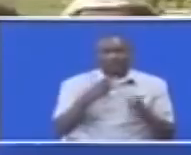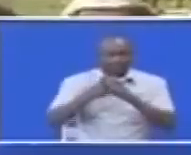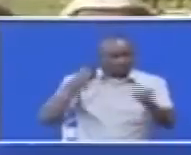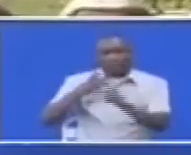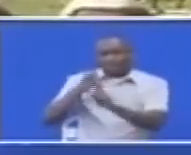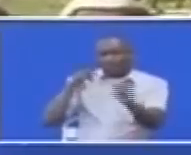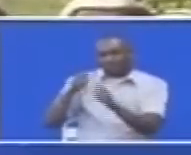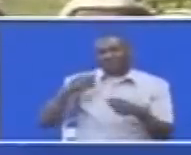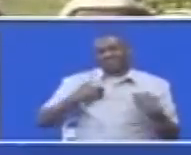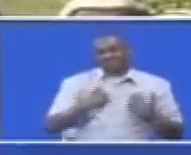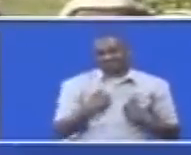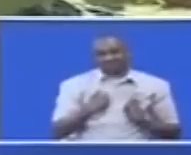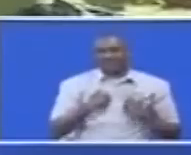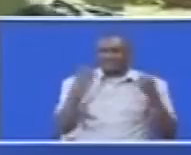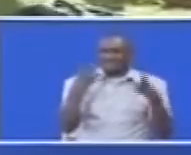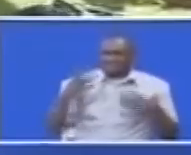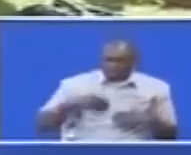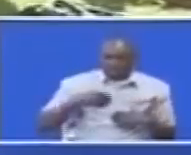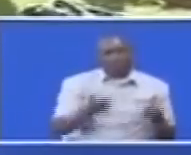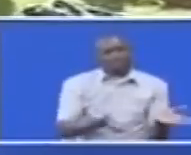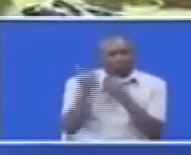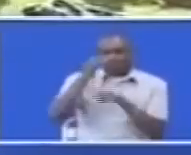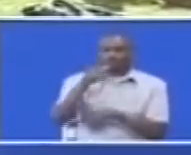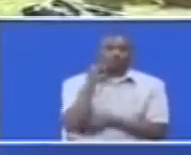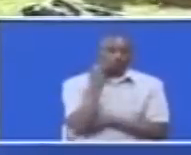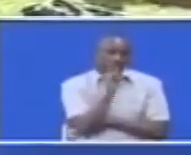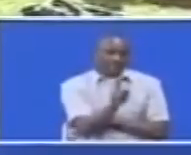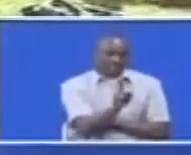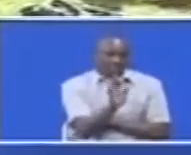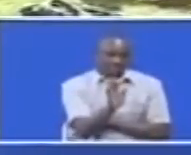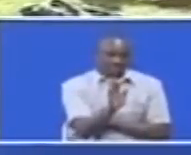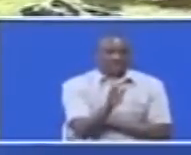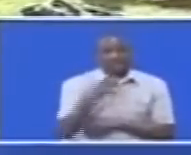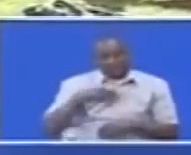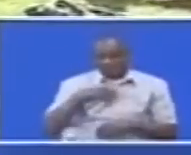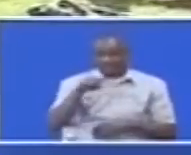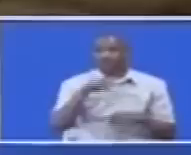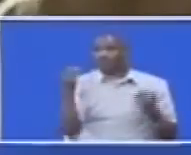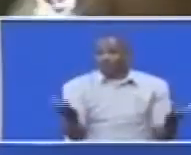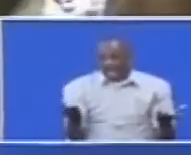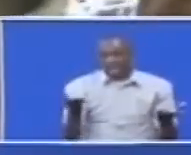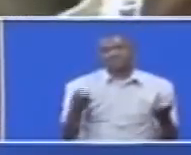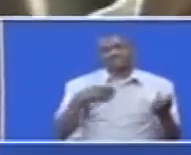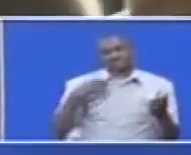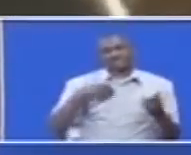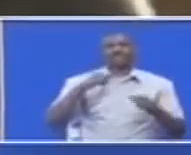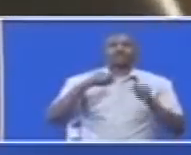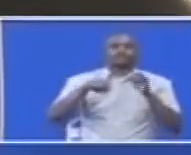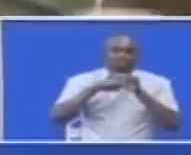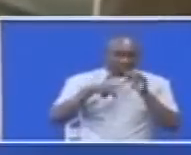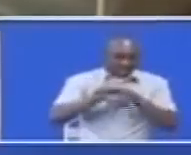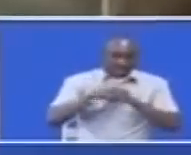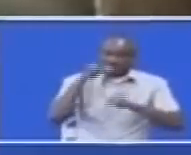wounds. Hundreds of people have been displaced following the clashes. Those displaced now camping at Township Primary